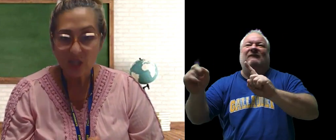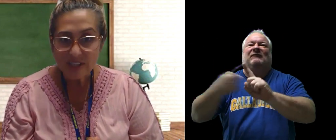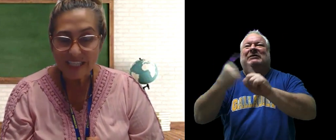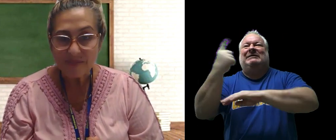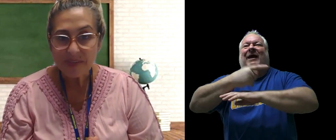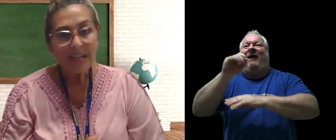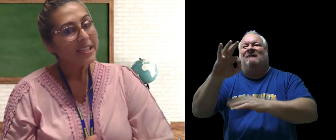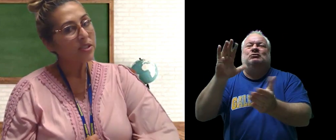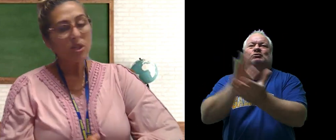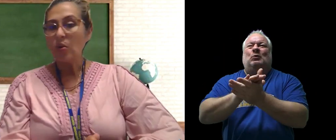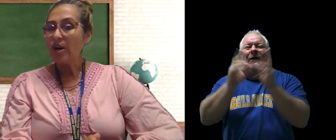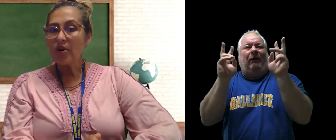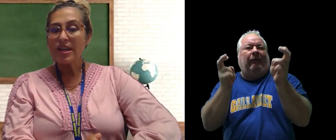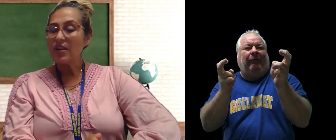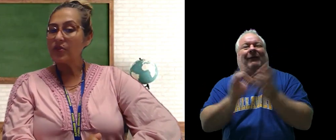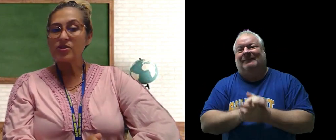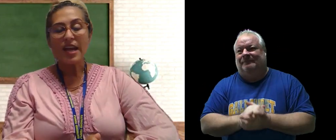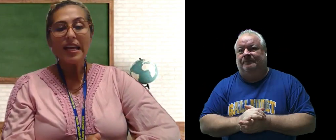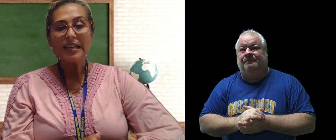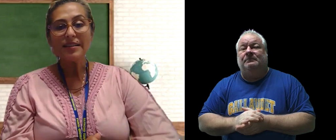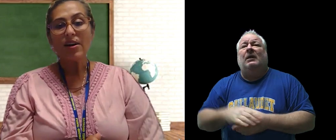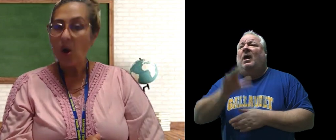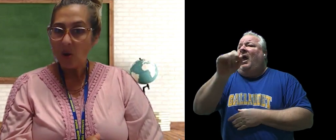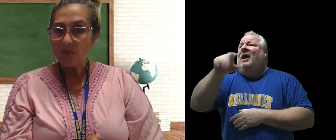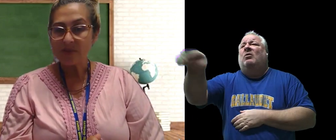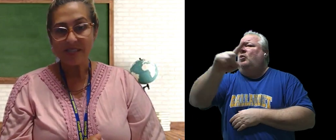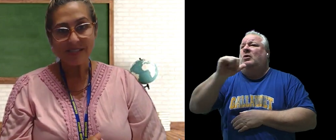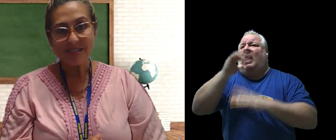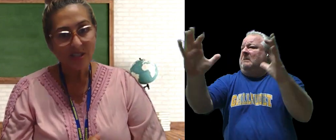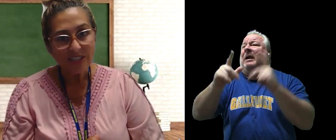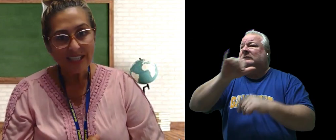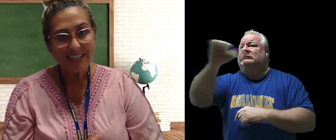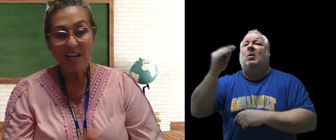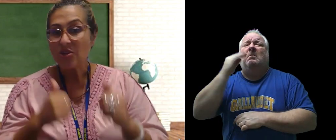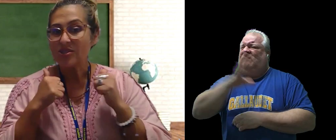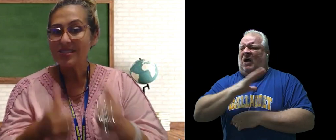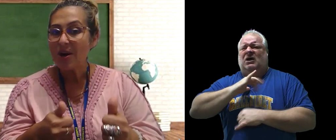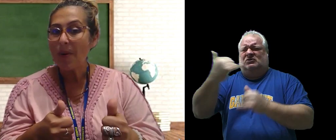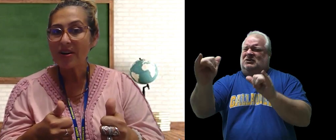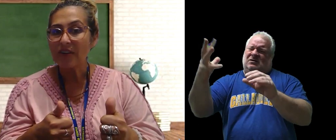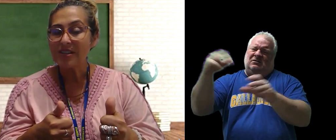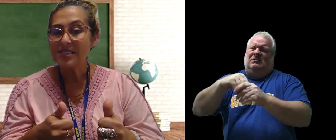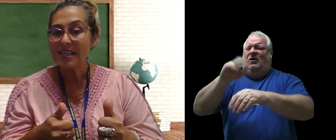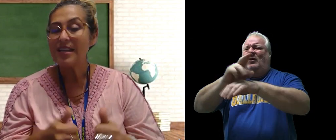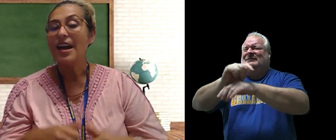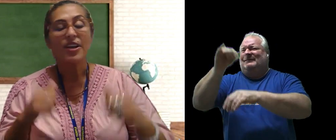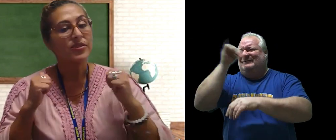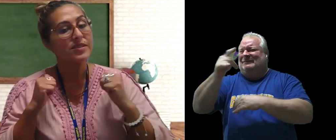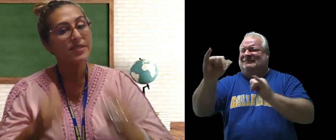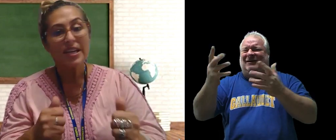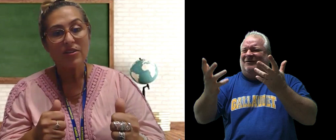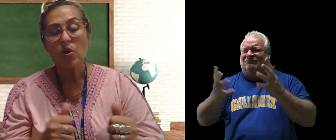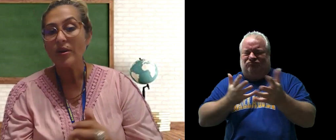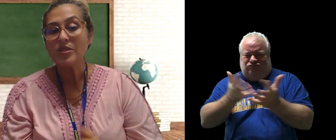in-person learning. Now, don't worry if you're staying home for distance learning, you're still part of RT, and